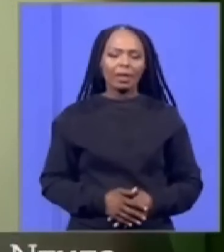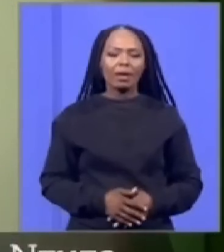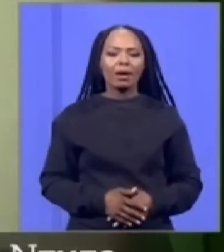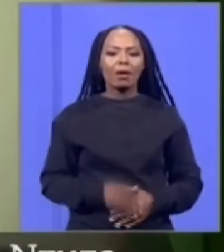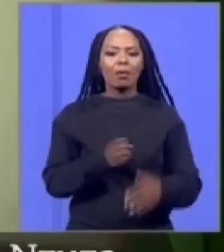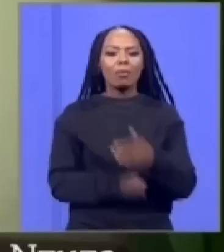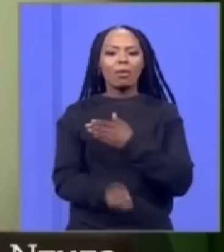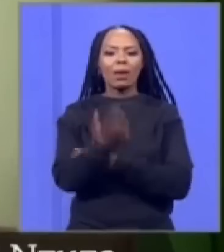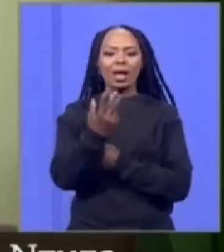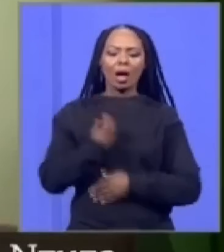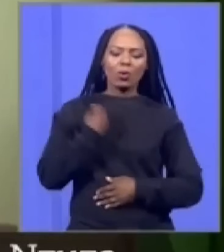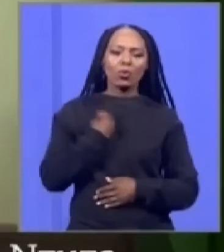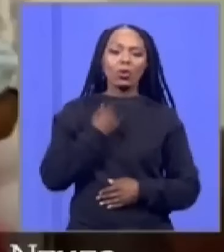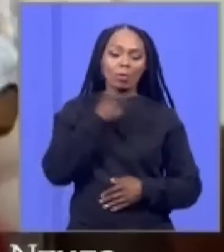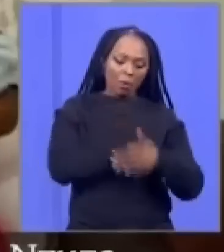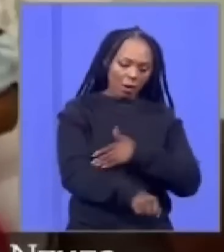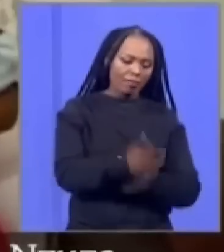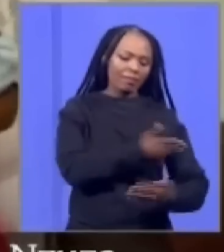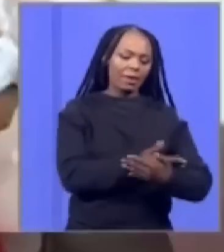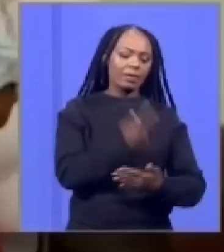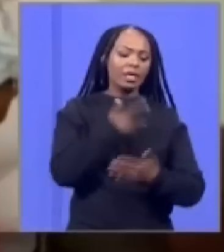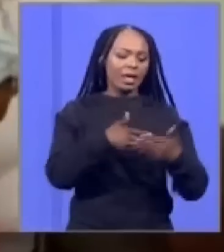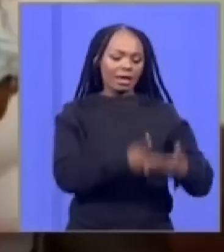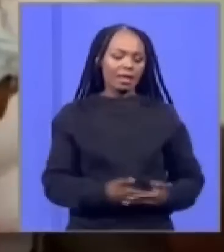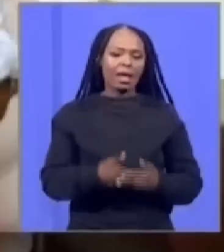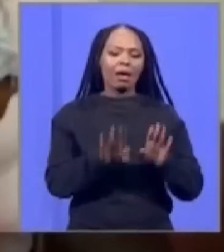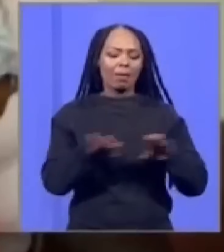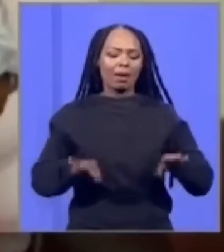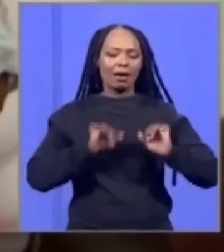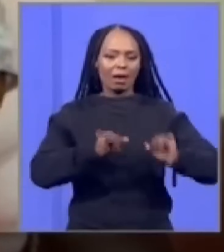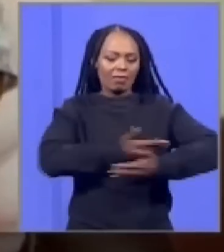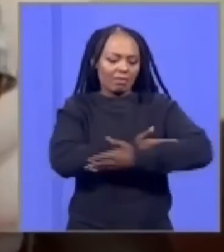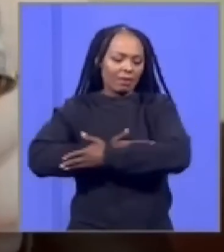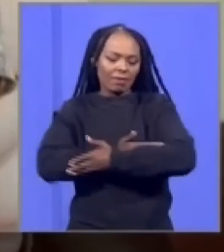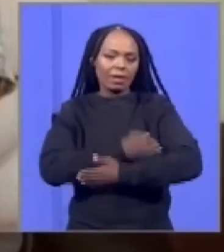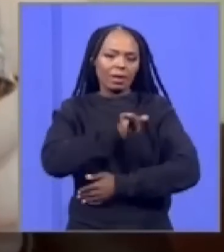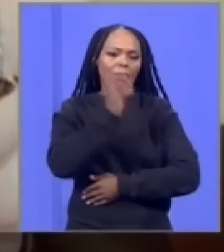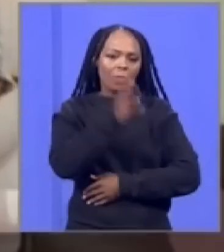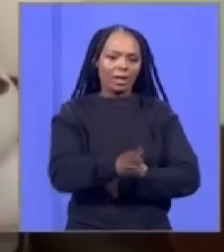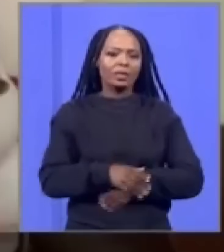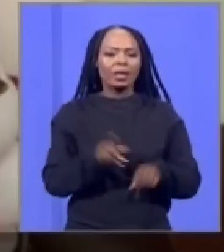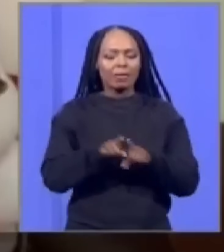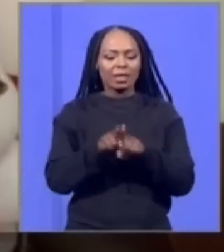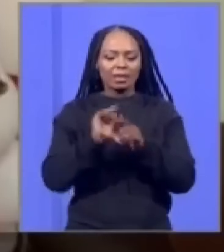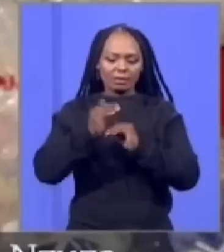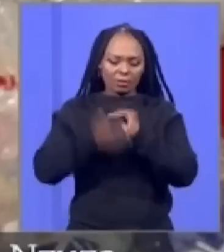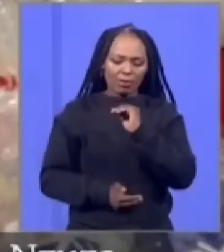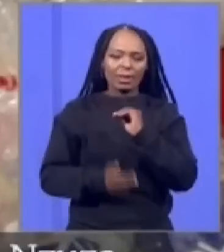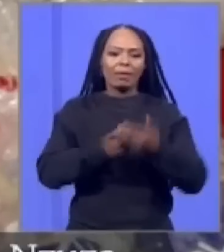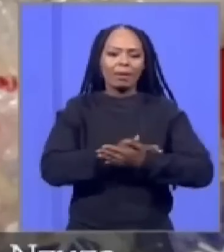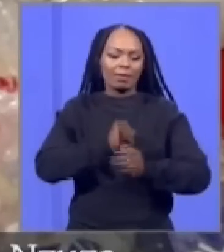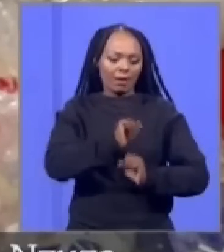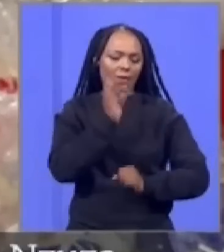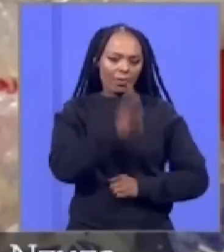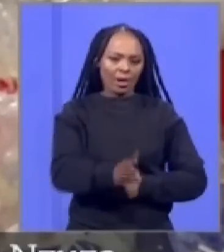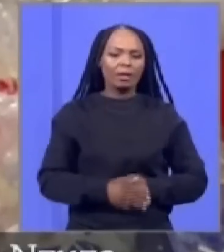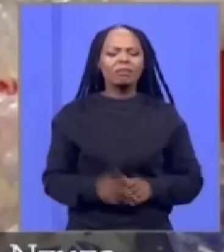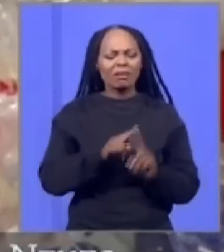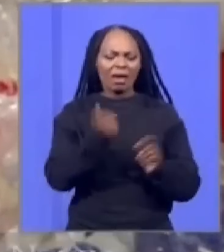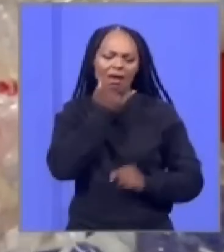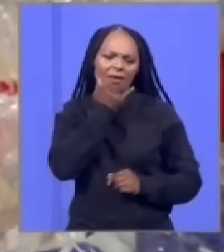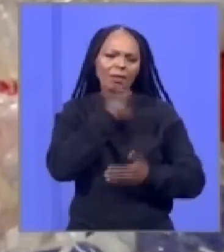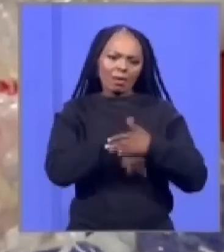tla hlokomela bana ba bona mme ba tla ba fa polokeho ho kenyeletsa le bophelo bo botle. Ba boletse hore ba thabetse leeto la bona ka masia